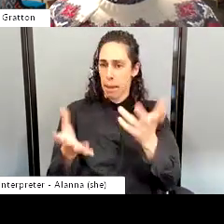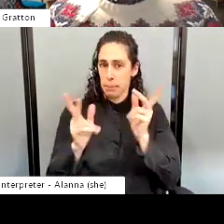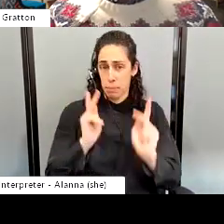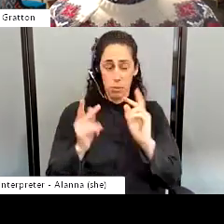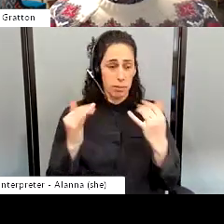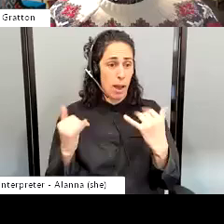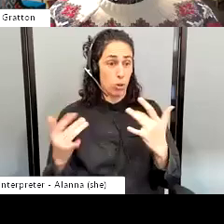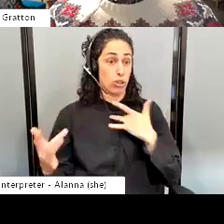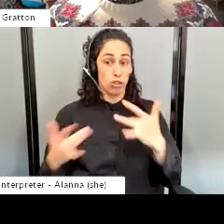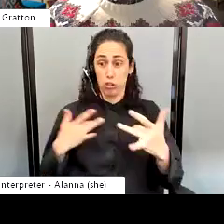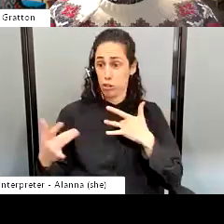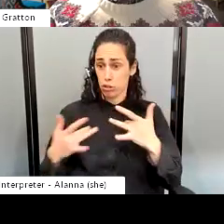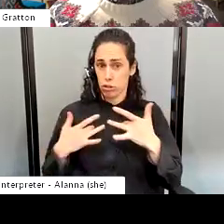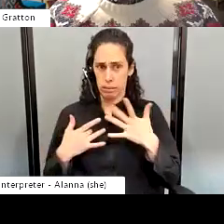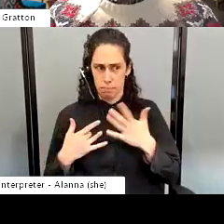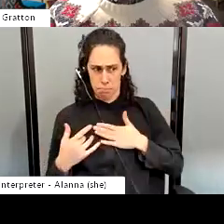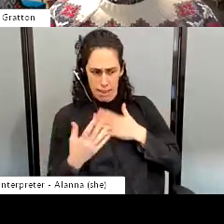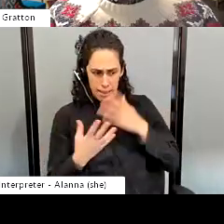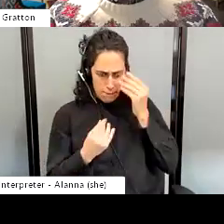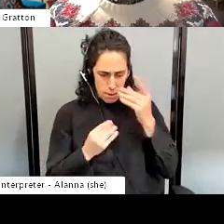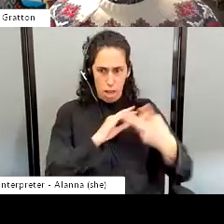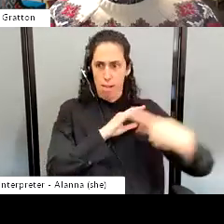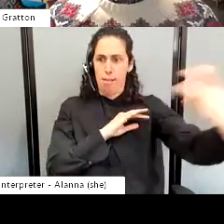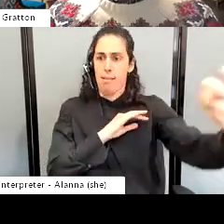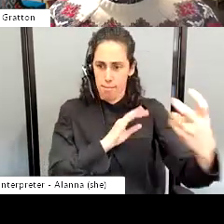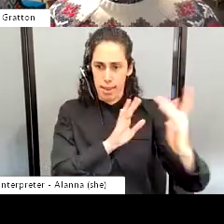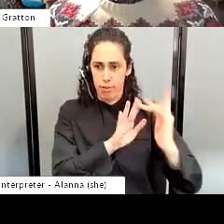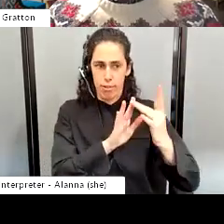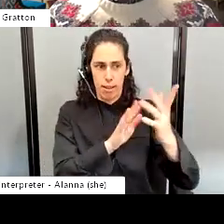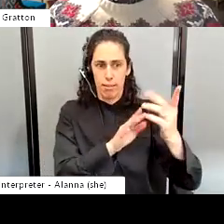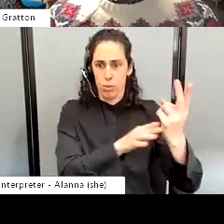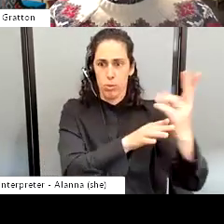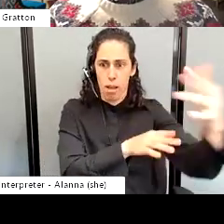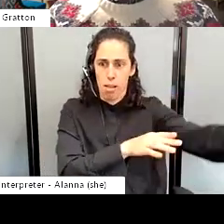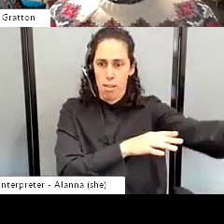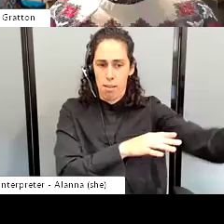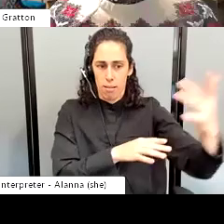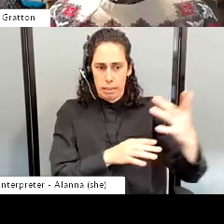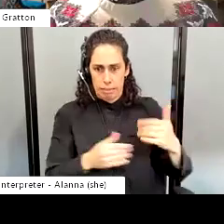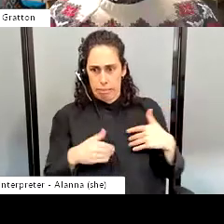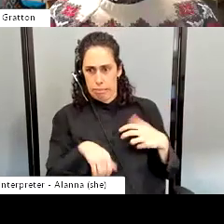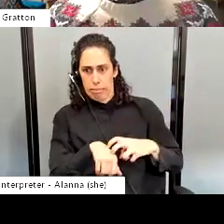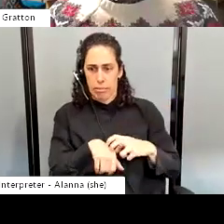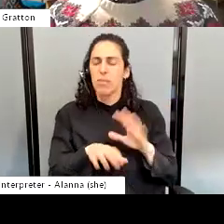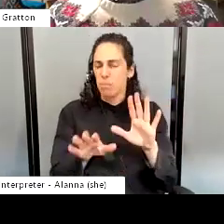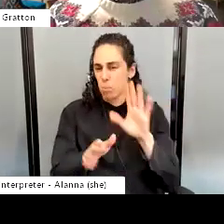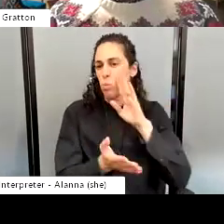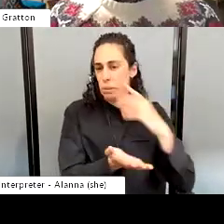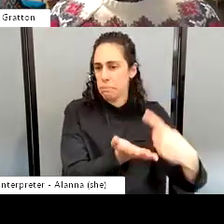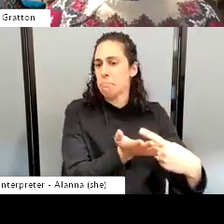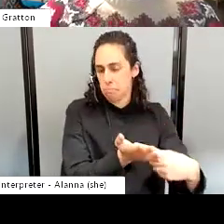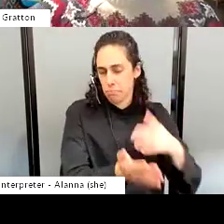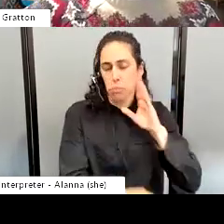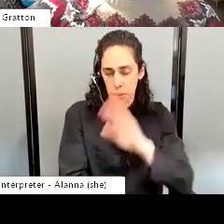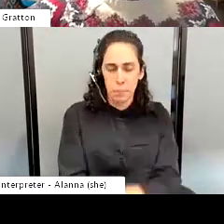that we are safe and still get the maximum benefit from what we're doing. So we'll explore a little bit of that. And